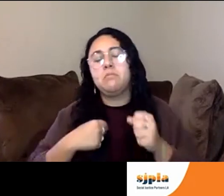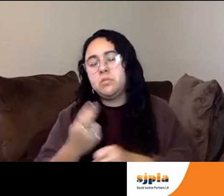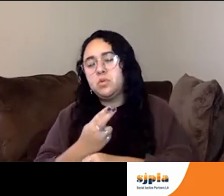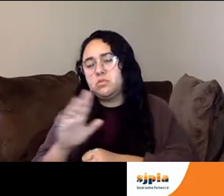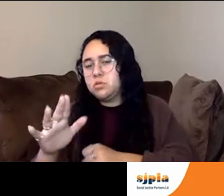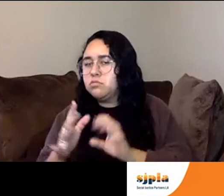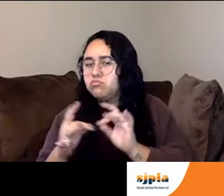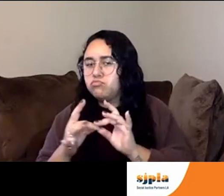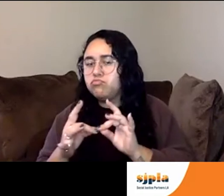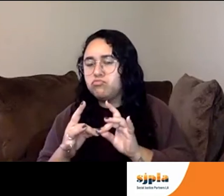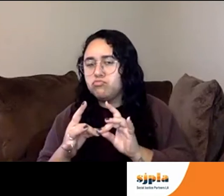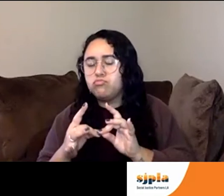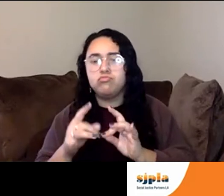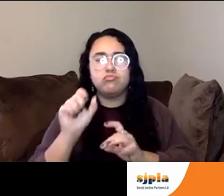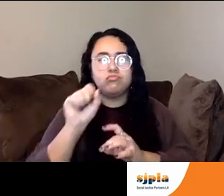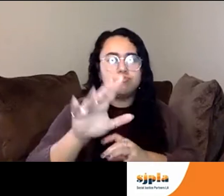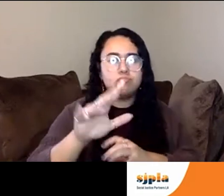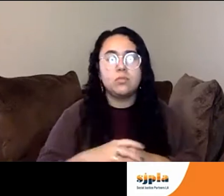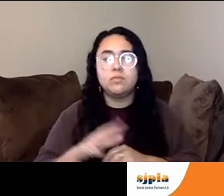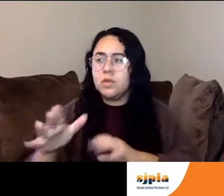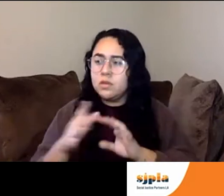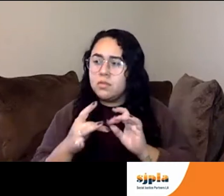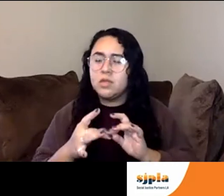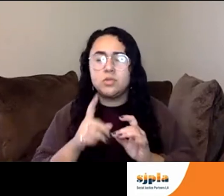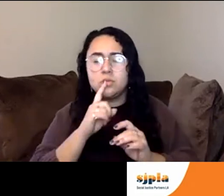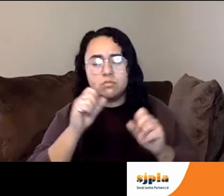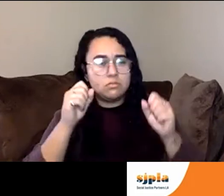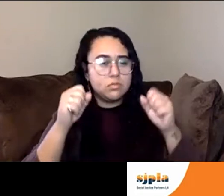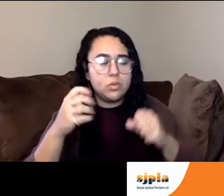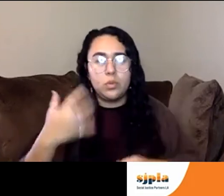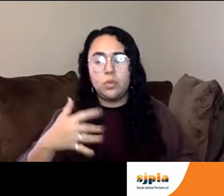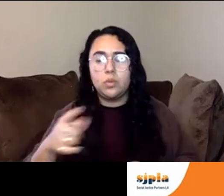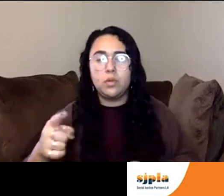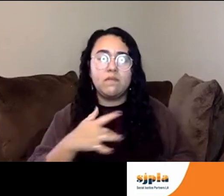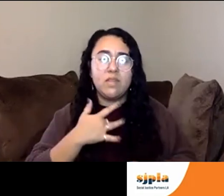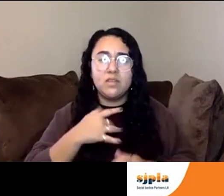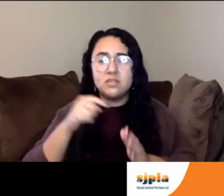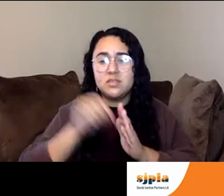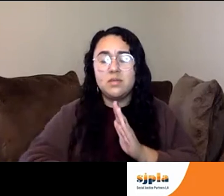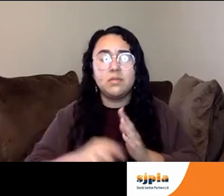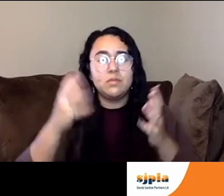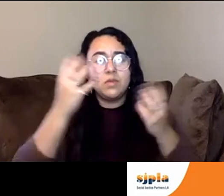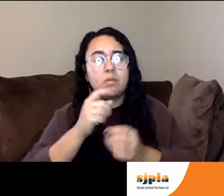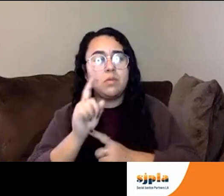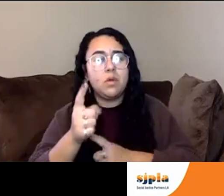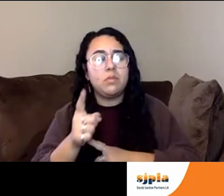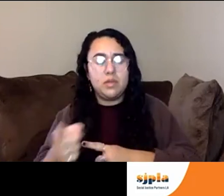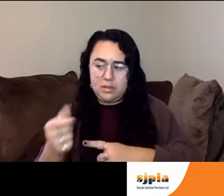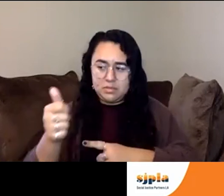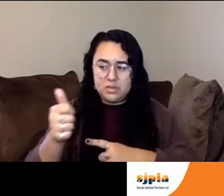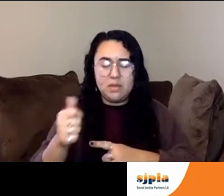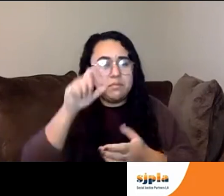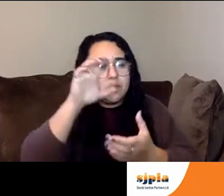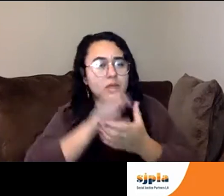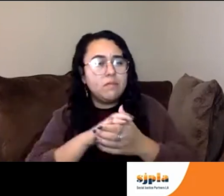was incredible, and just like the depth of his feeling around it. And it was a beautiful moment to hear that he on his own believes in human and